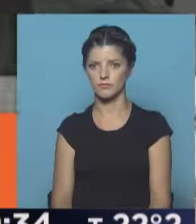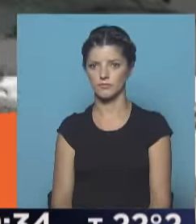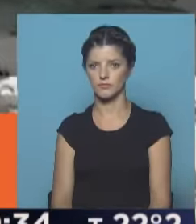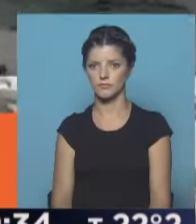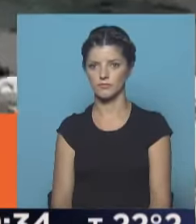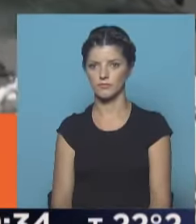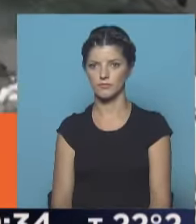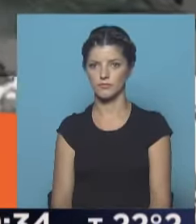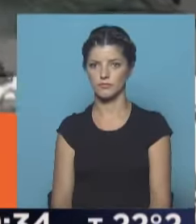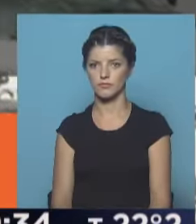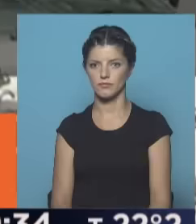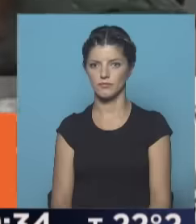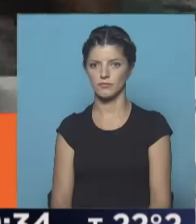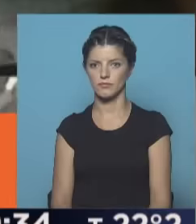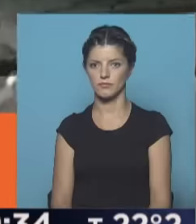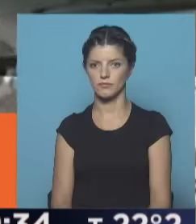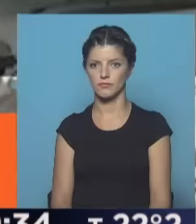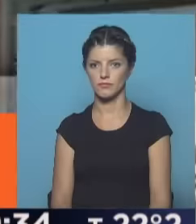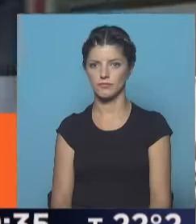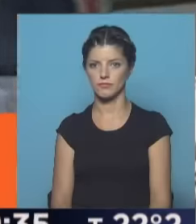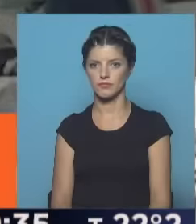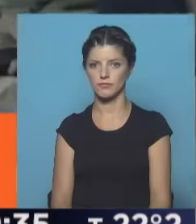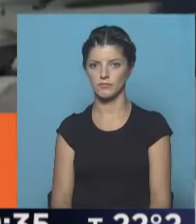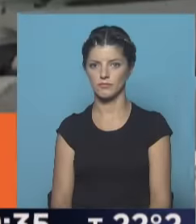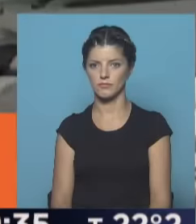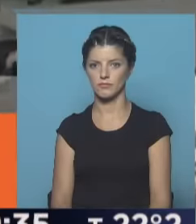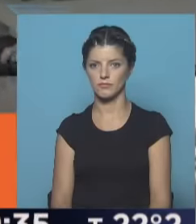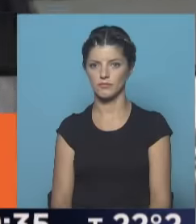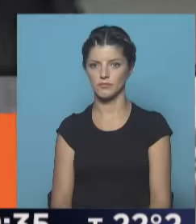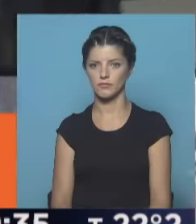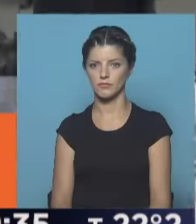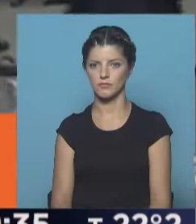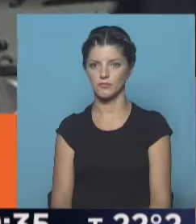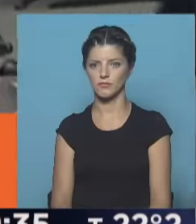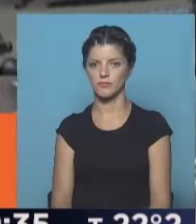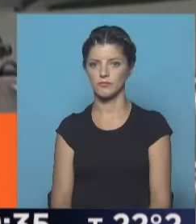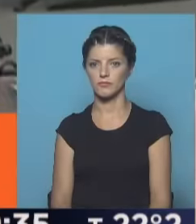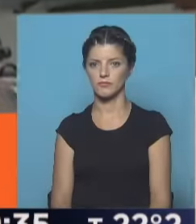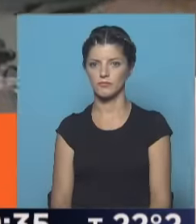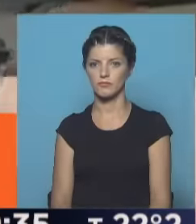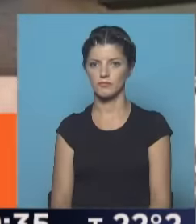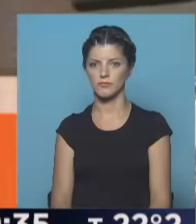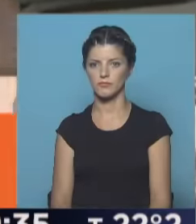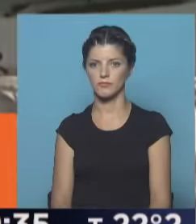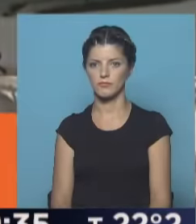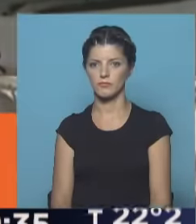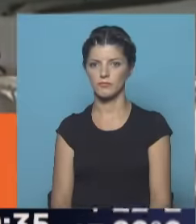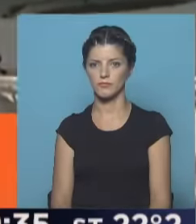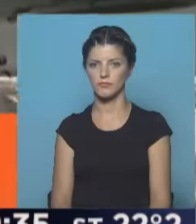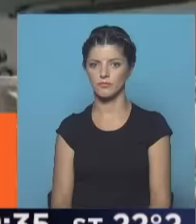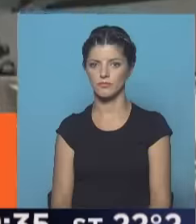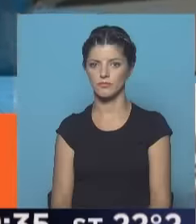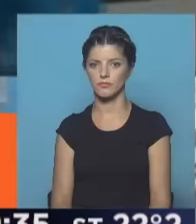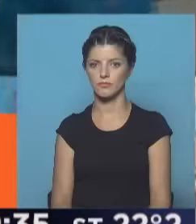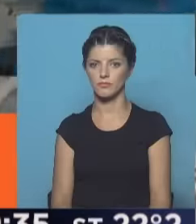Hillary? Because Donald Trump is basically a racist. All he does is talk about racism. He don't have facts or anything. All he states